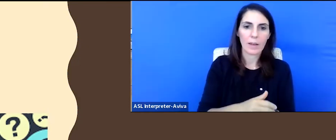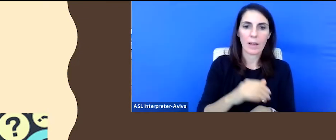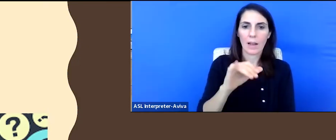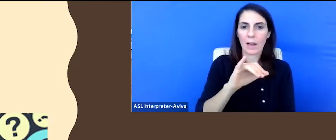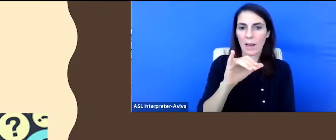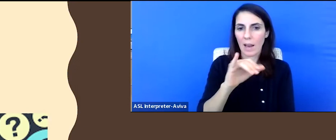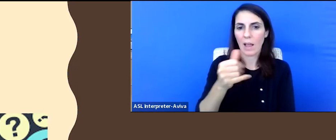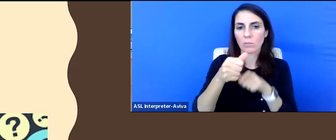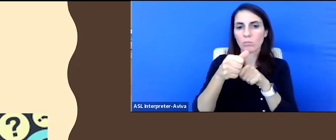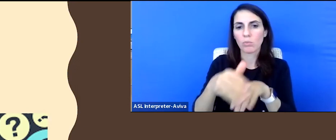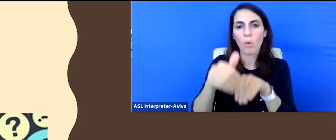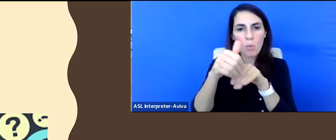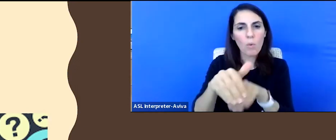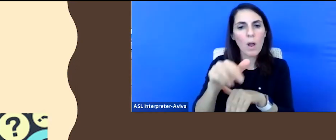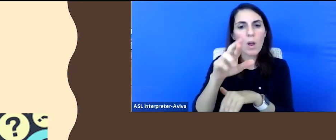of July parade.